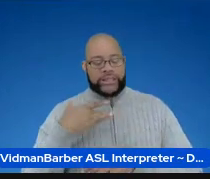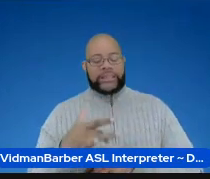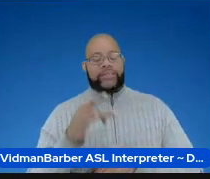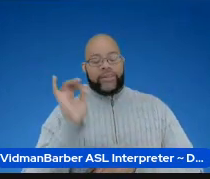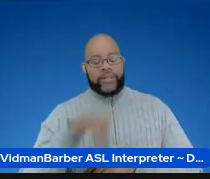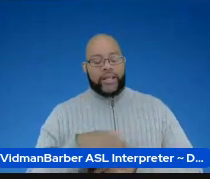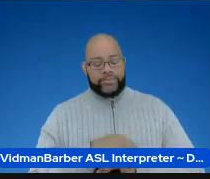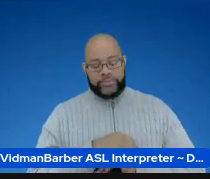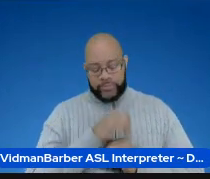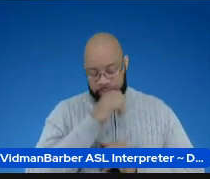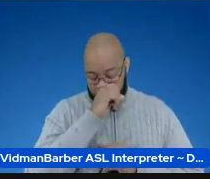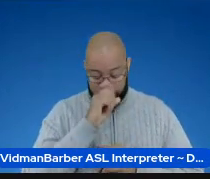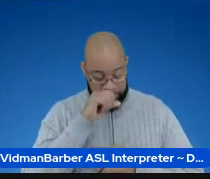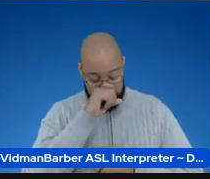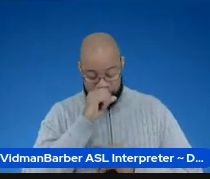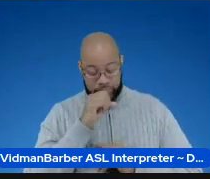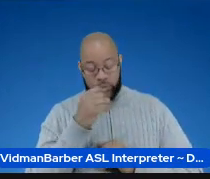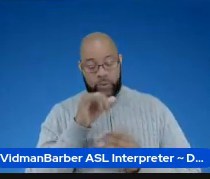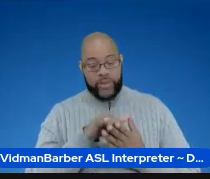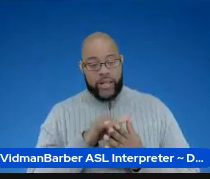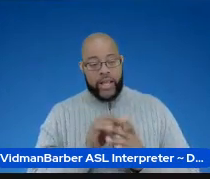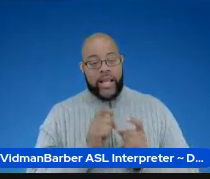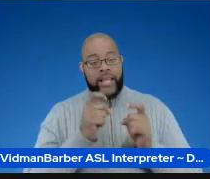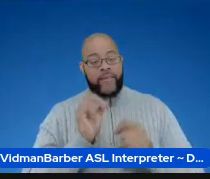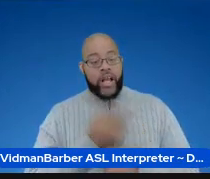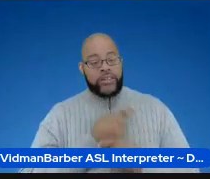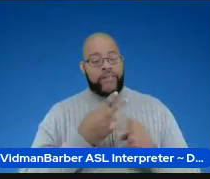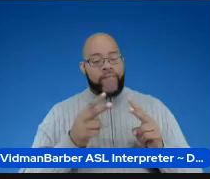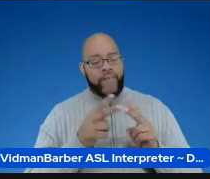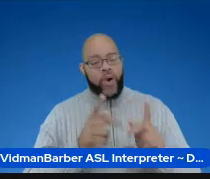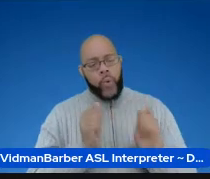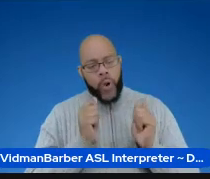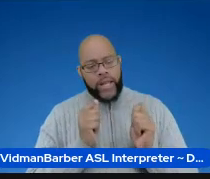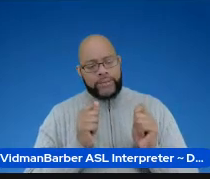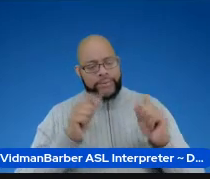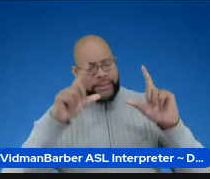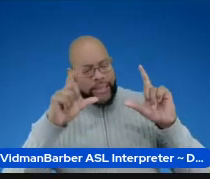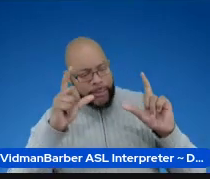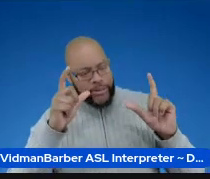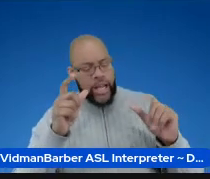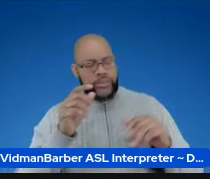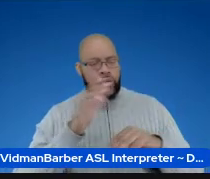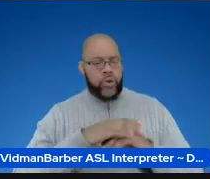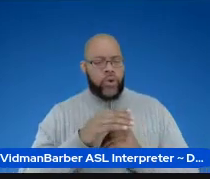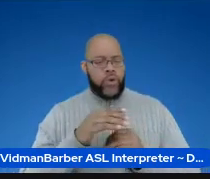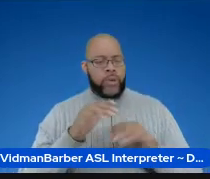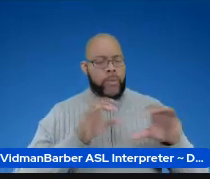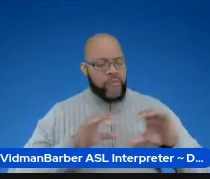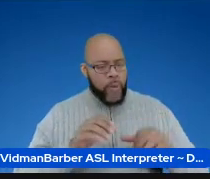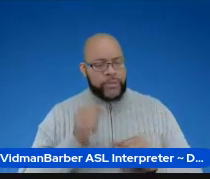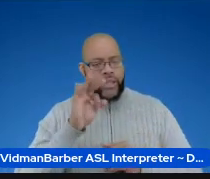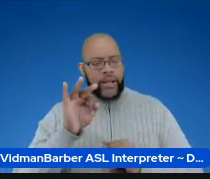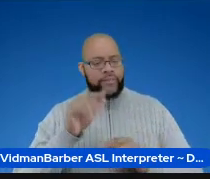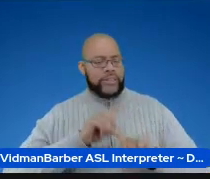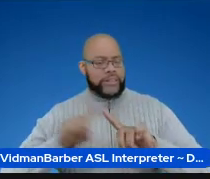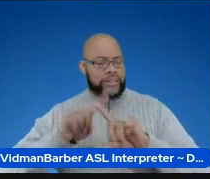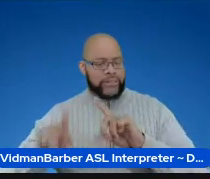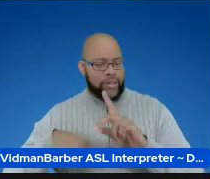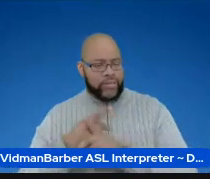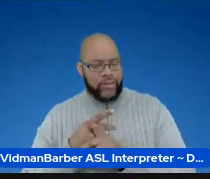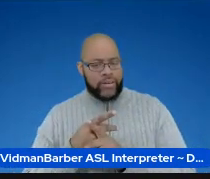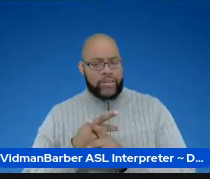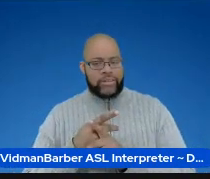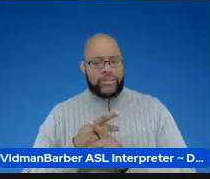assay. So this gave us a very quick snapshot on the performance of the different LFAs